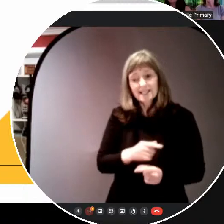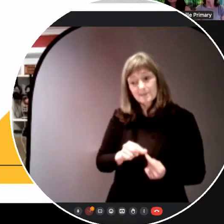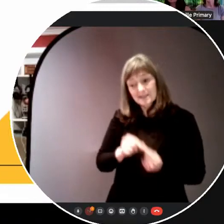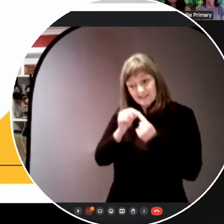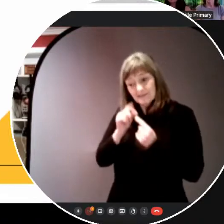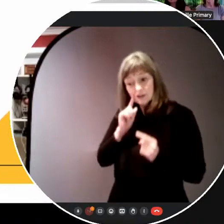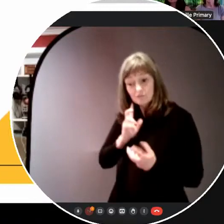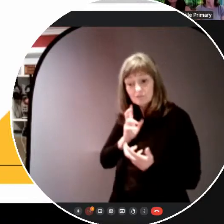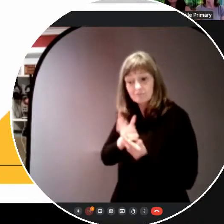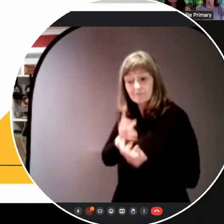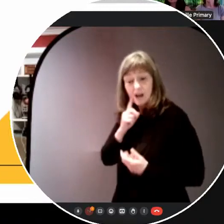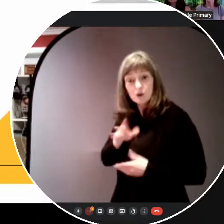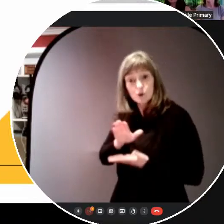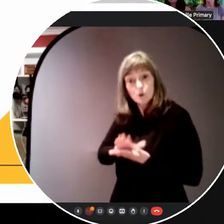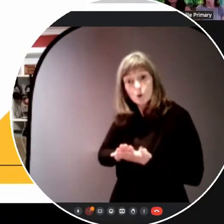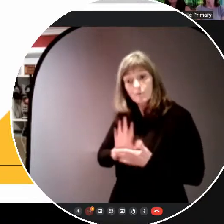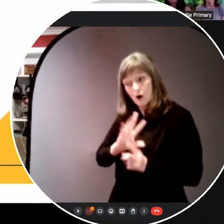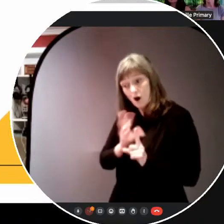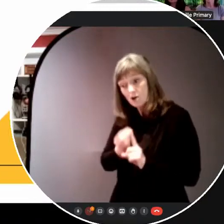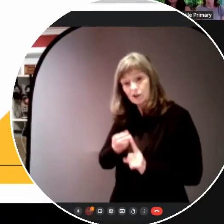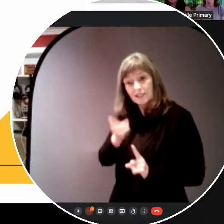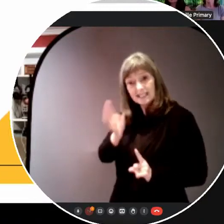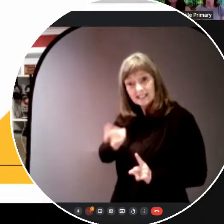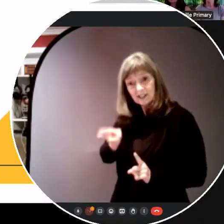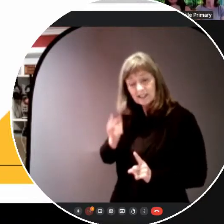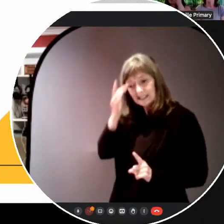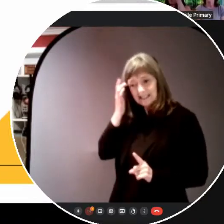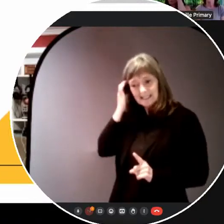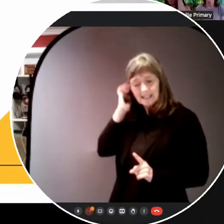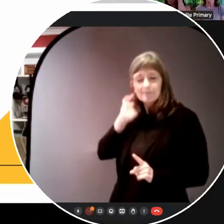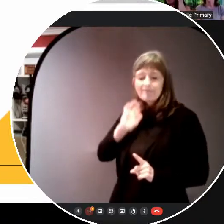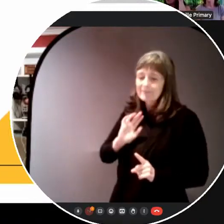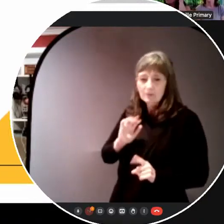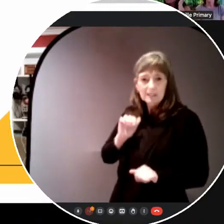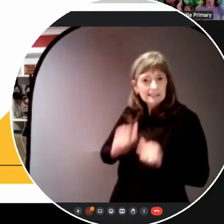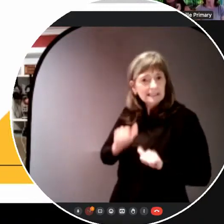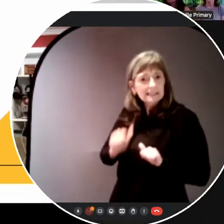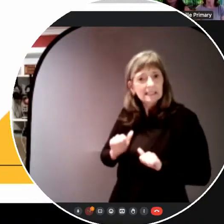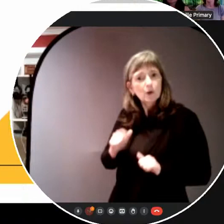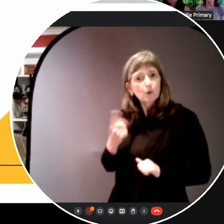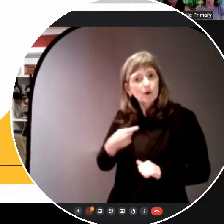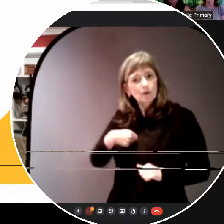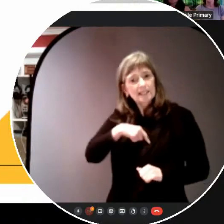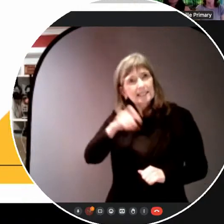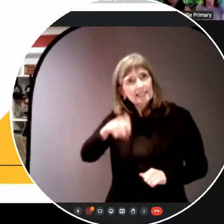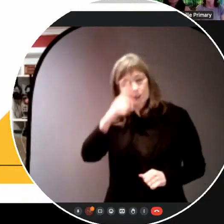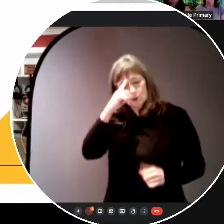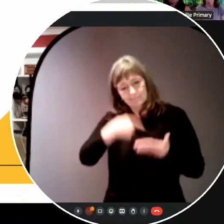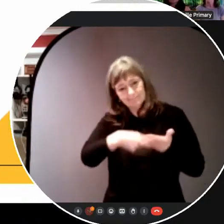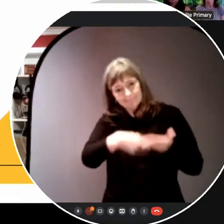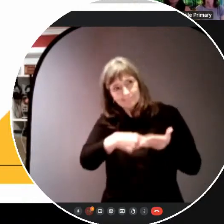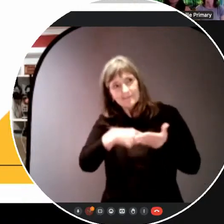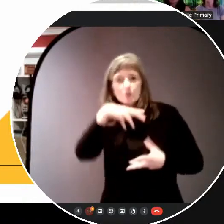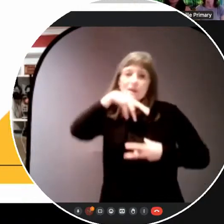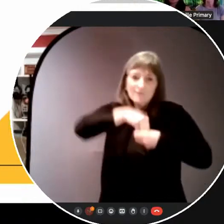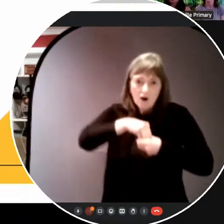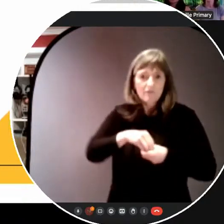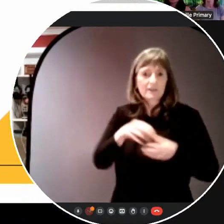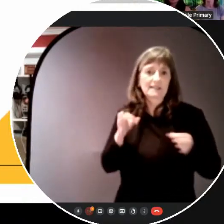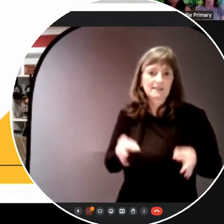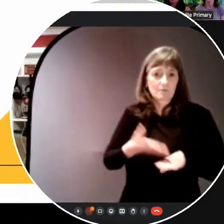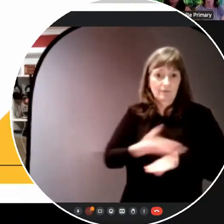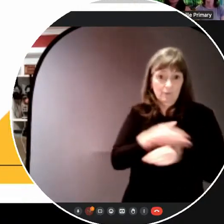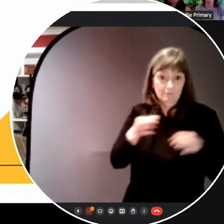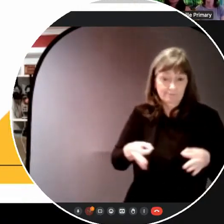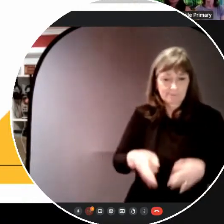regards to our culture and heritage, a second thought is put in there, and we're consulted to play a role to work together and